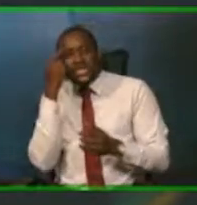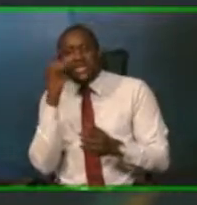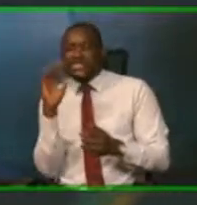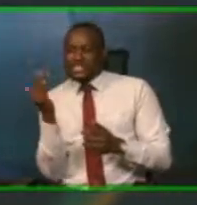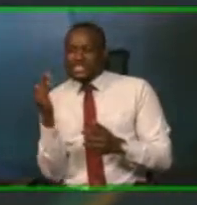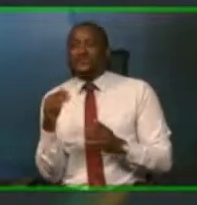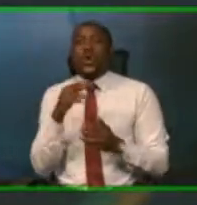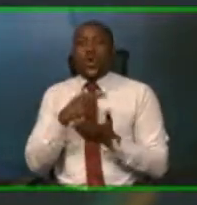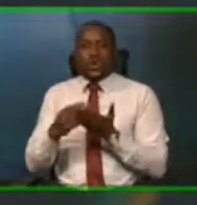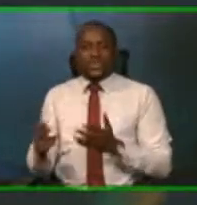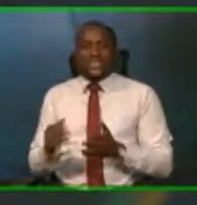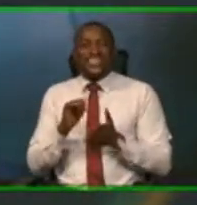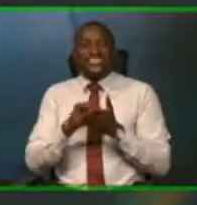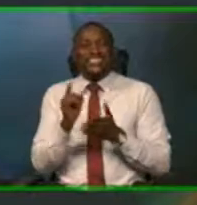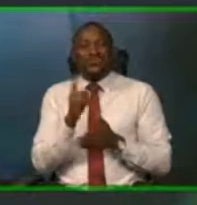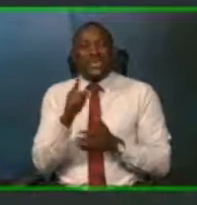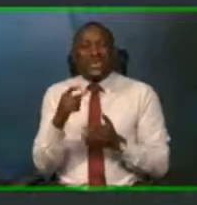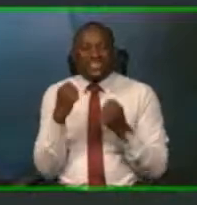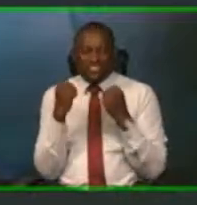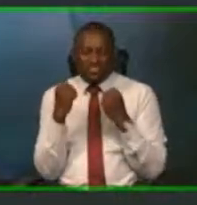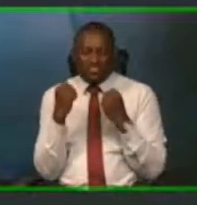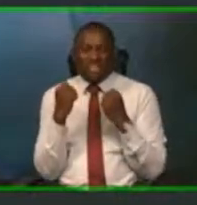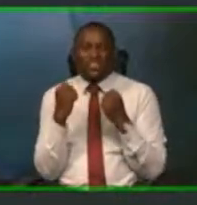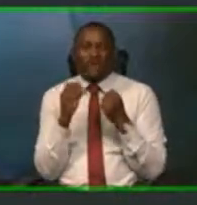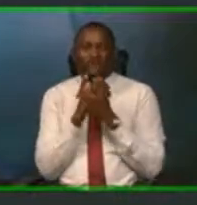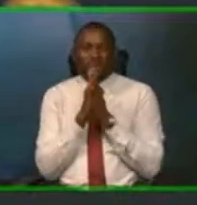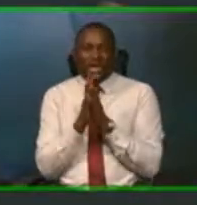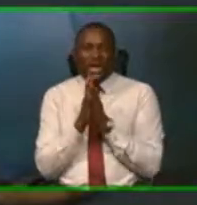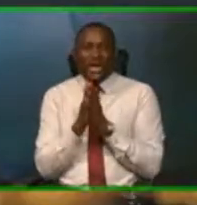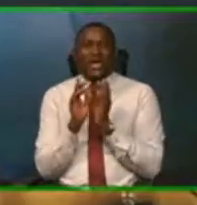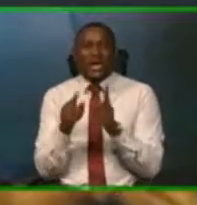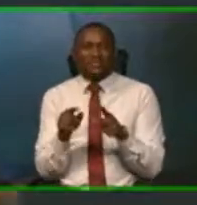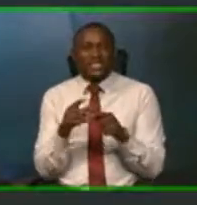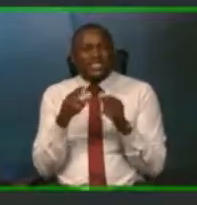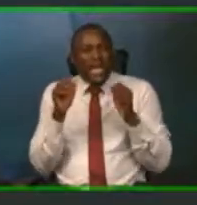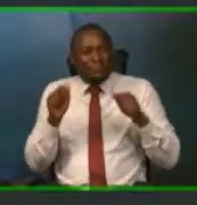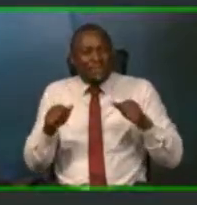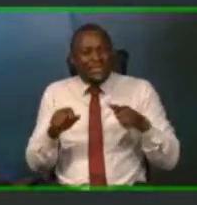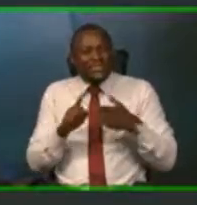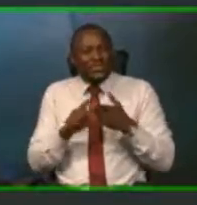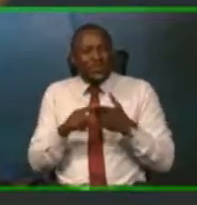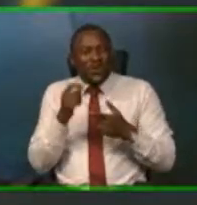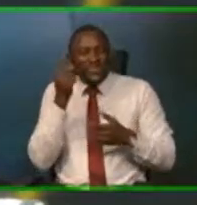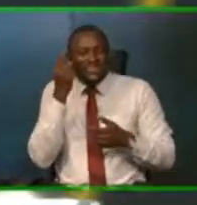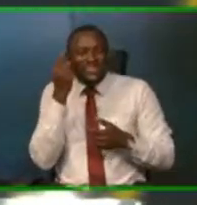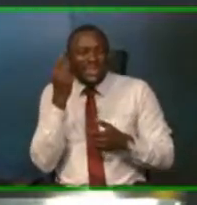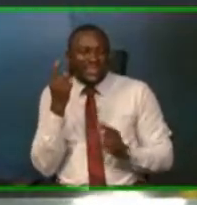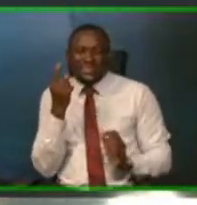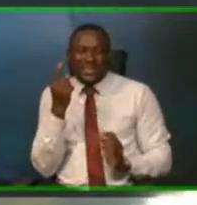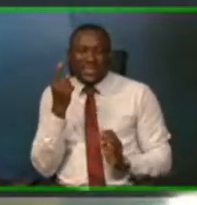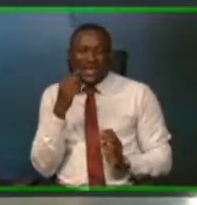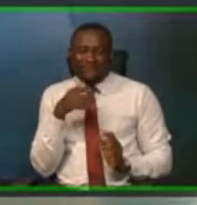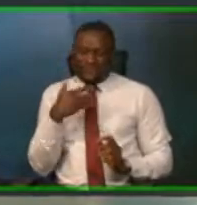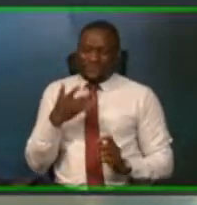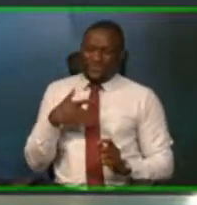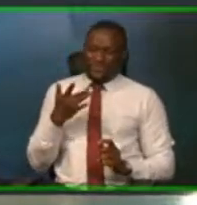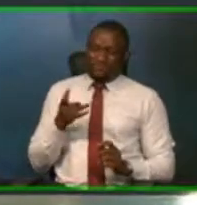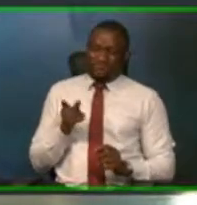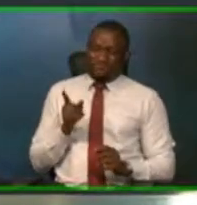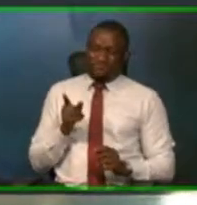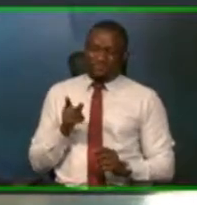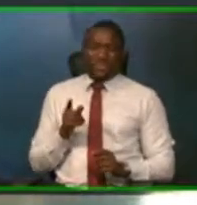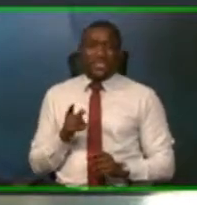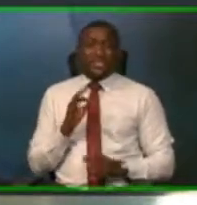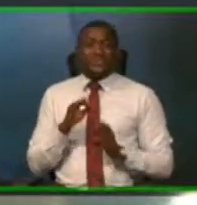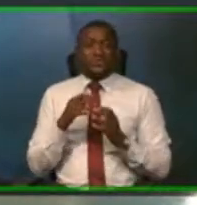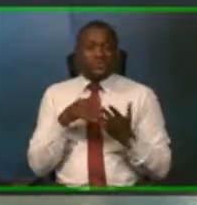from the place of prayer and the ability to discern and perceive. If you are using physical results to gauge whether a thing is of